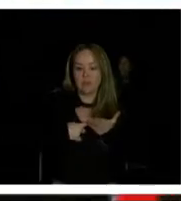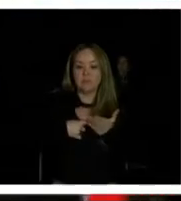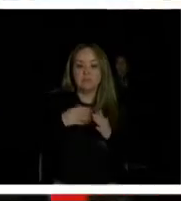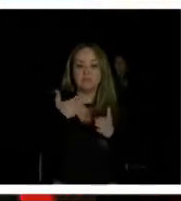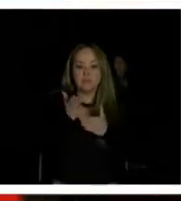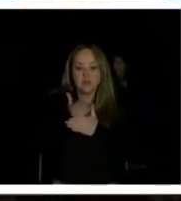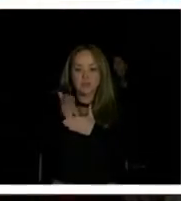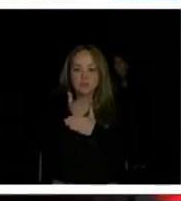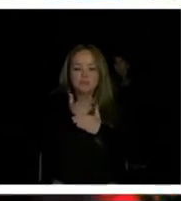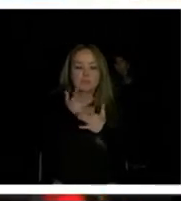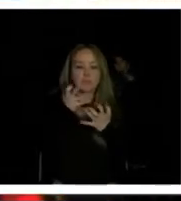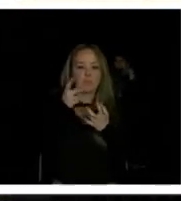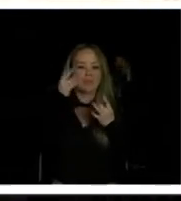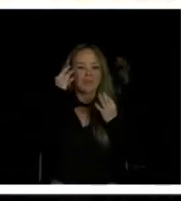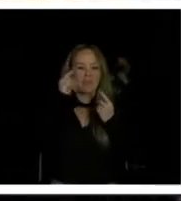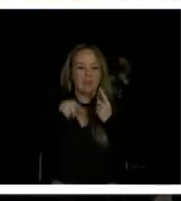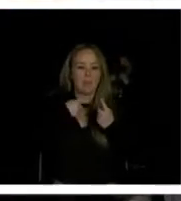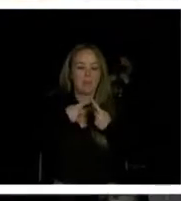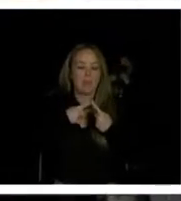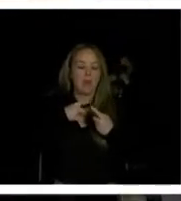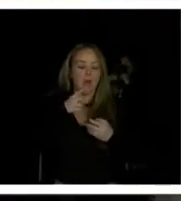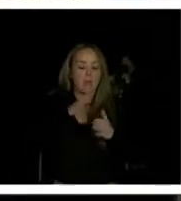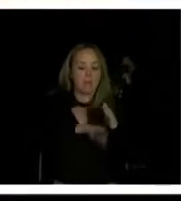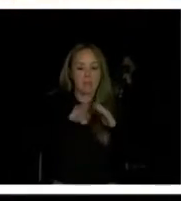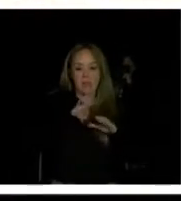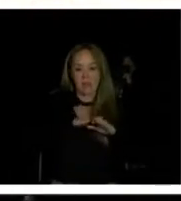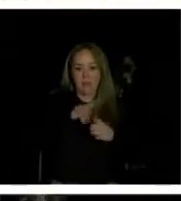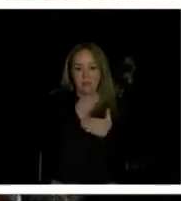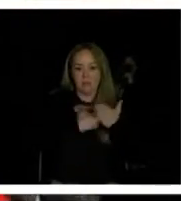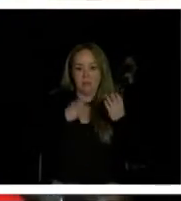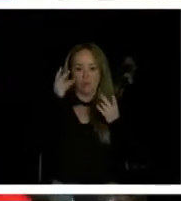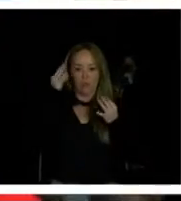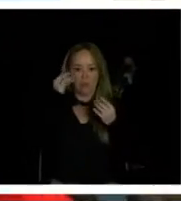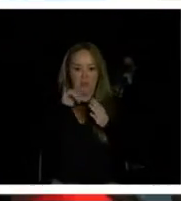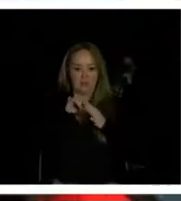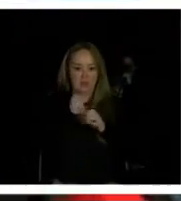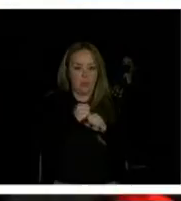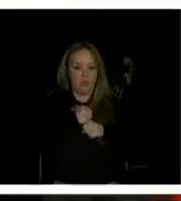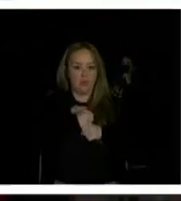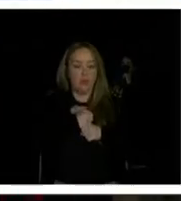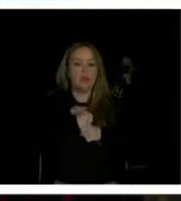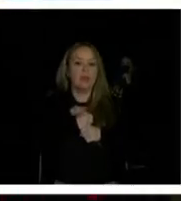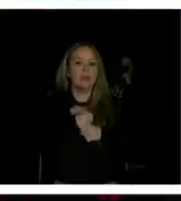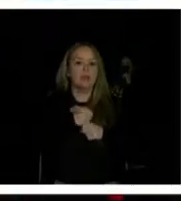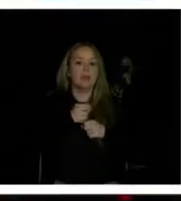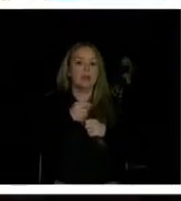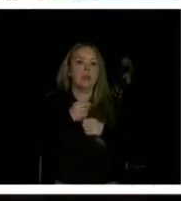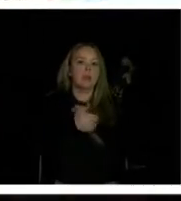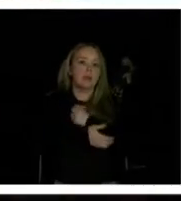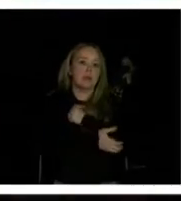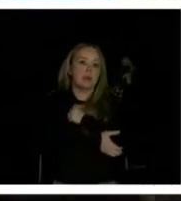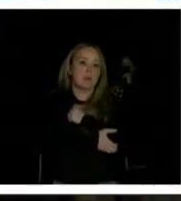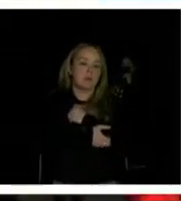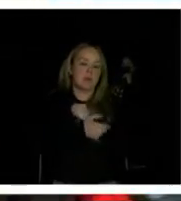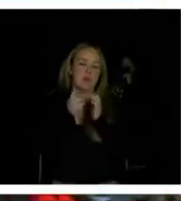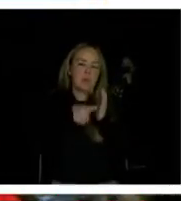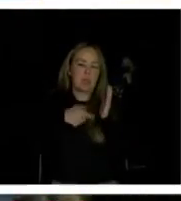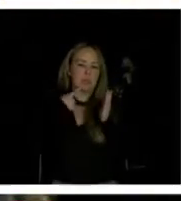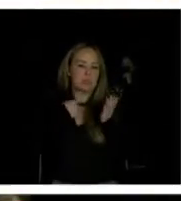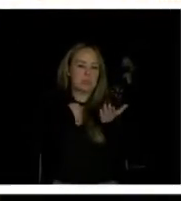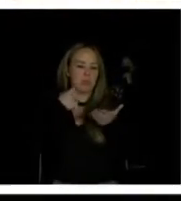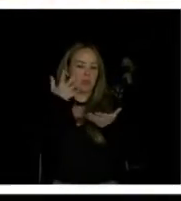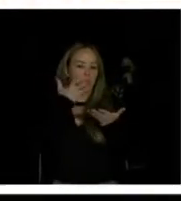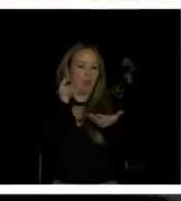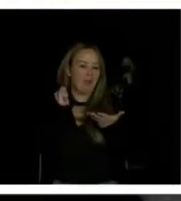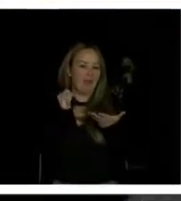to think about, based on some of the thoughts that were generated, What can you tell me about what that might look like,